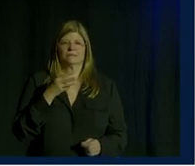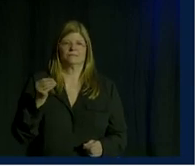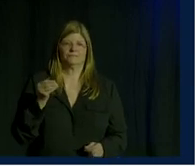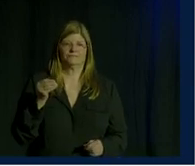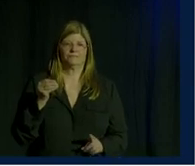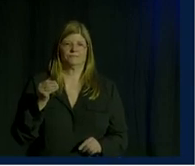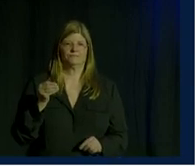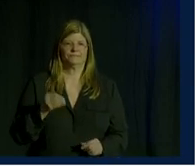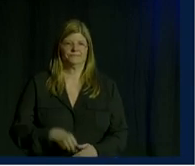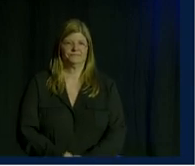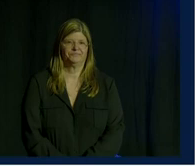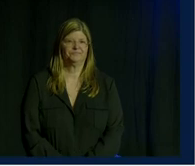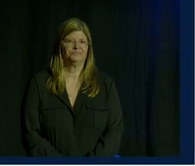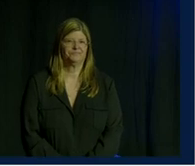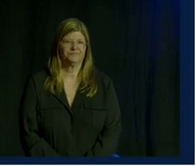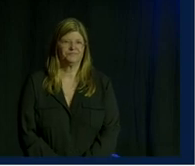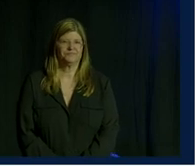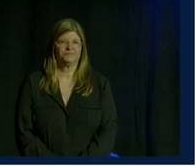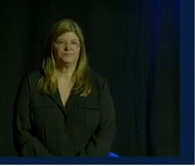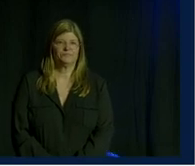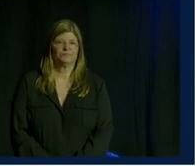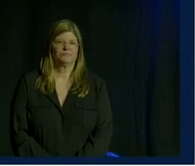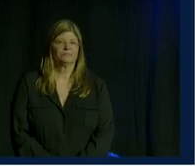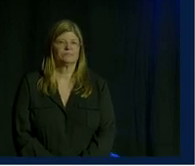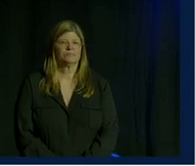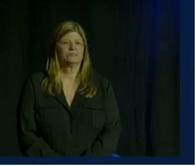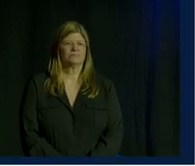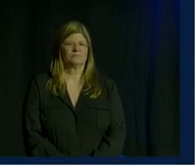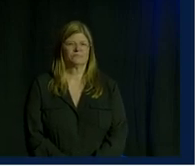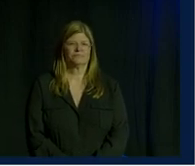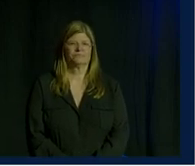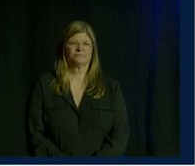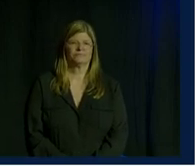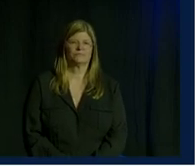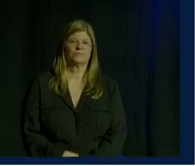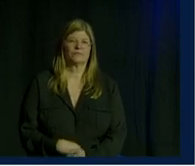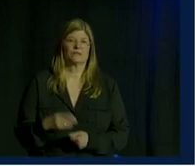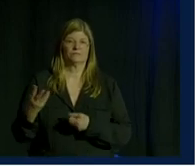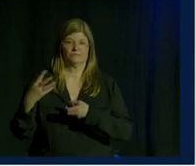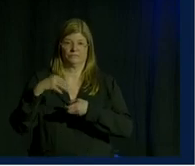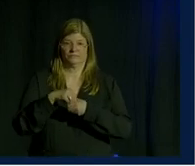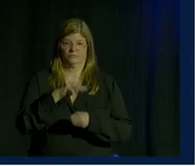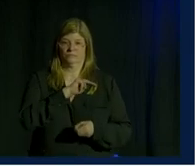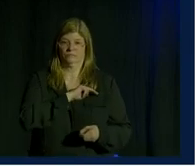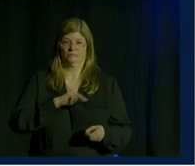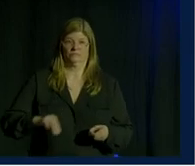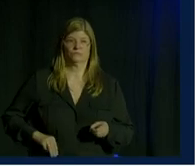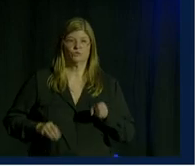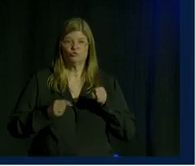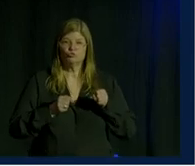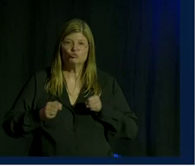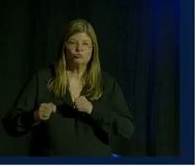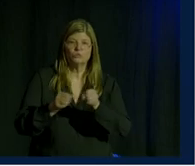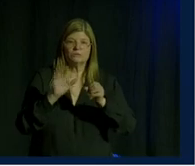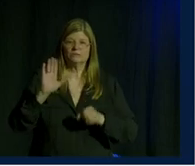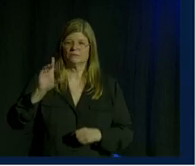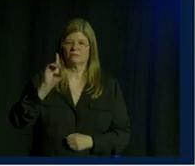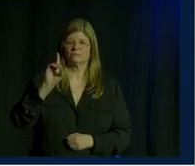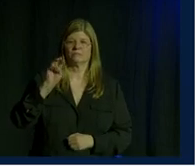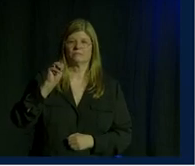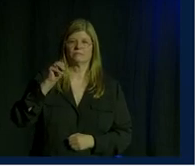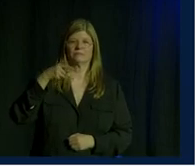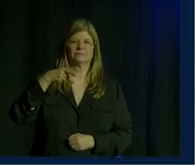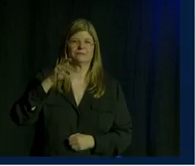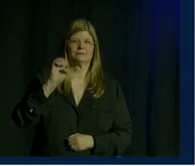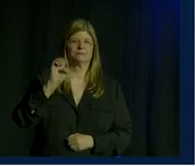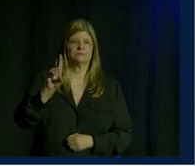part of Mayor Bowser's East of the River leasing strategy, DempEd is collaborating with DGS to include over 200,000 square feet of